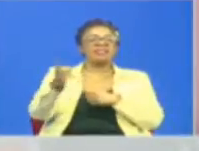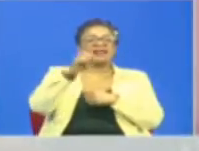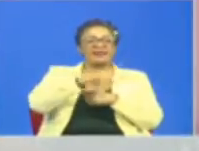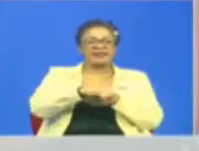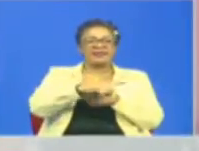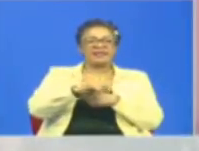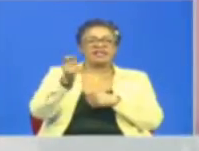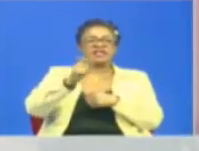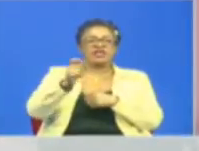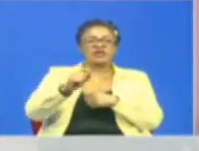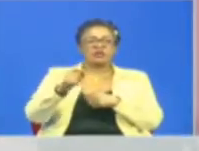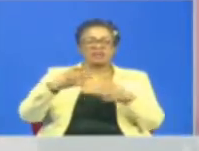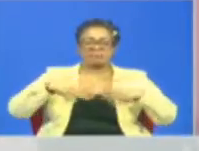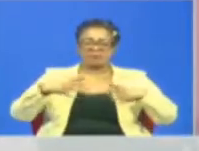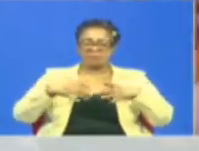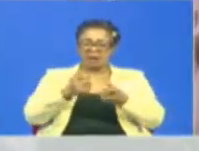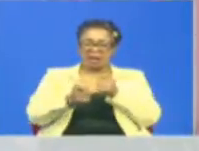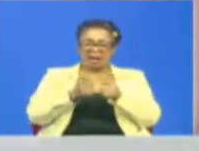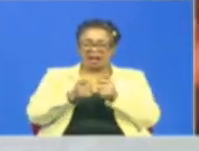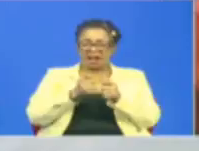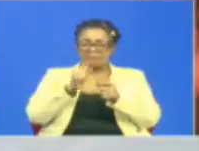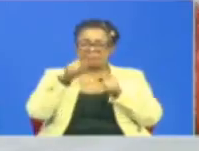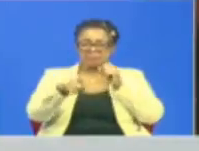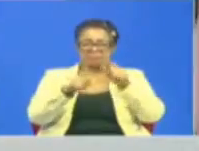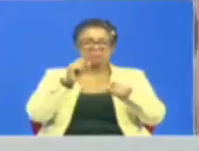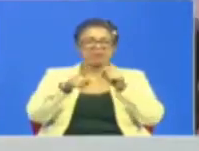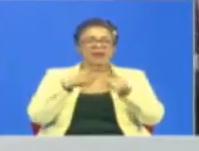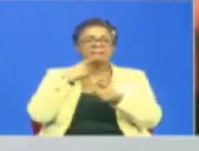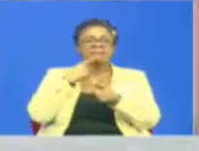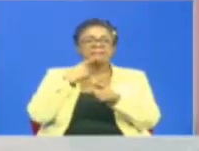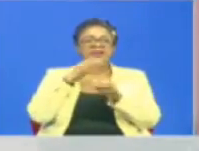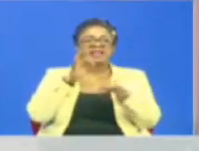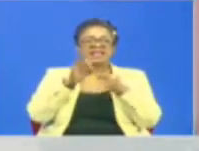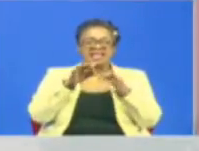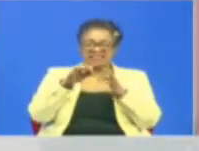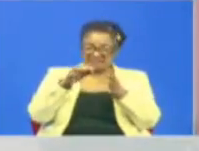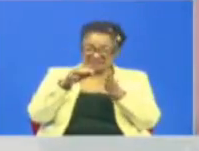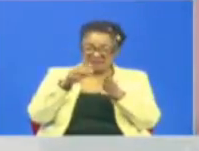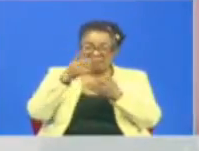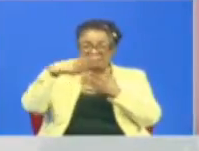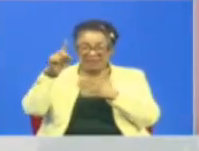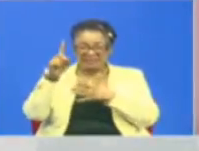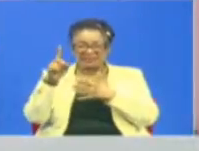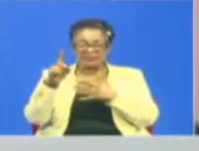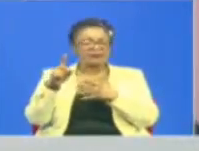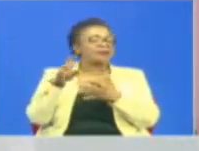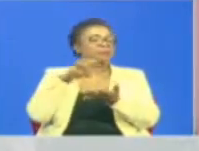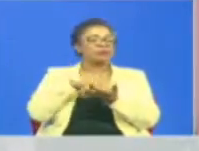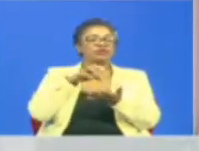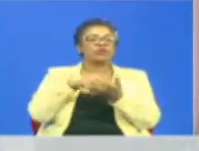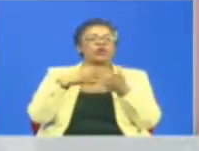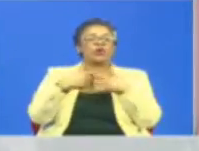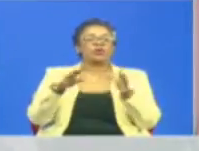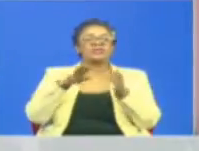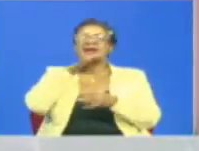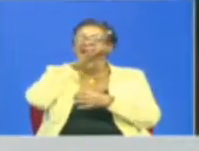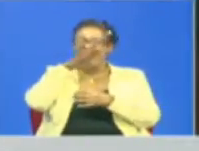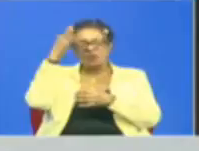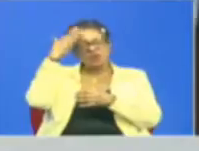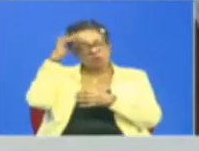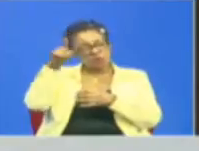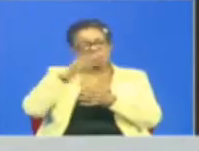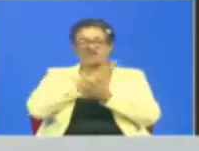akaandikia watu yake message. Akawaambia ikipita wewe umepoteza kiti. Kwa hivyo Raila tumejua wewe sio rafiki